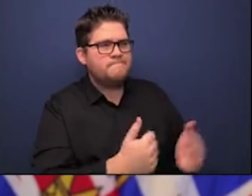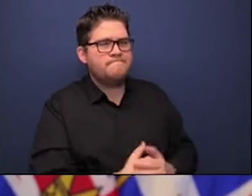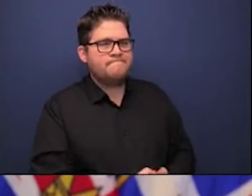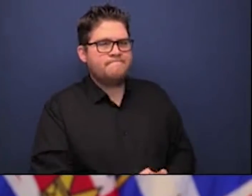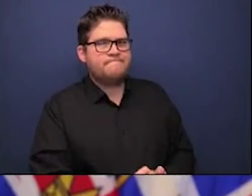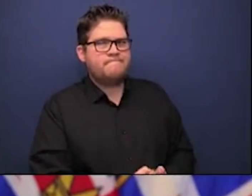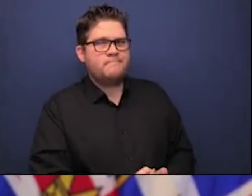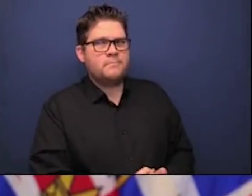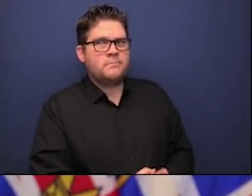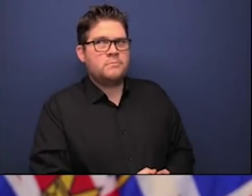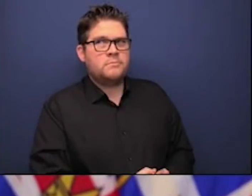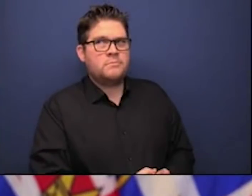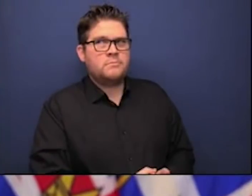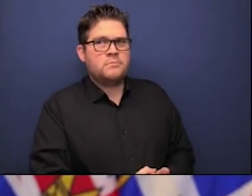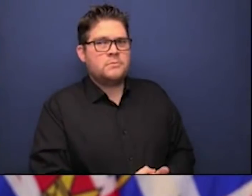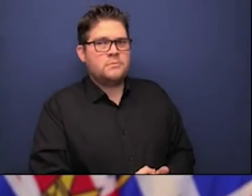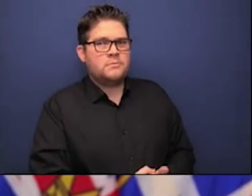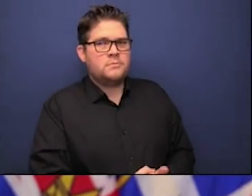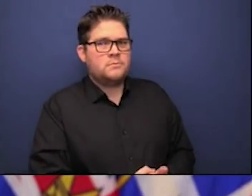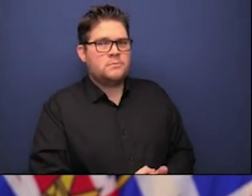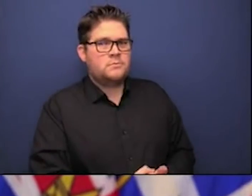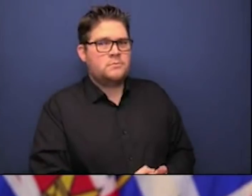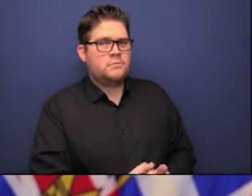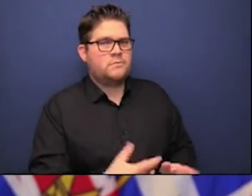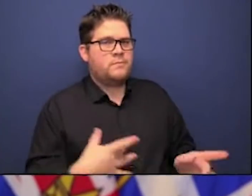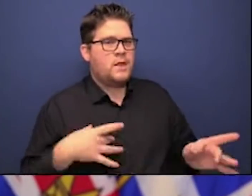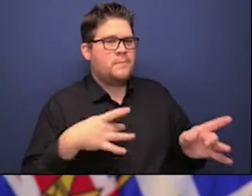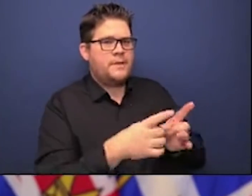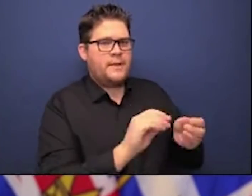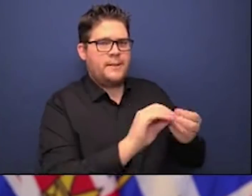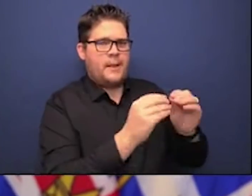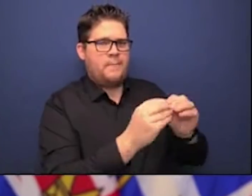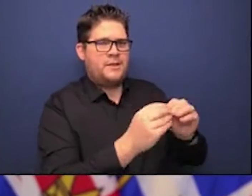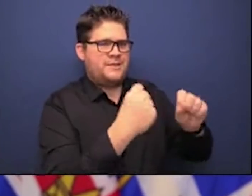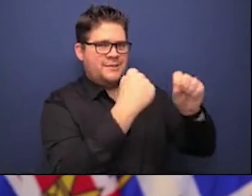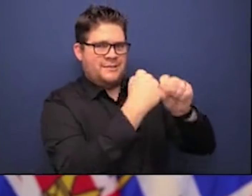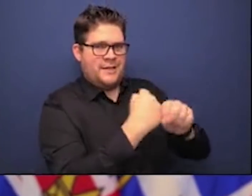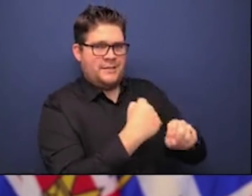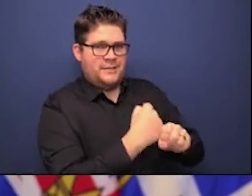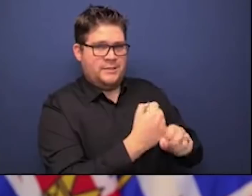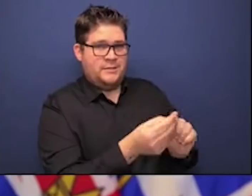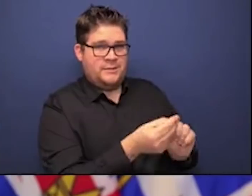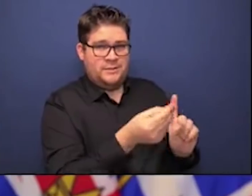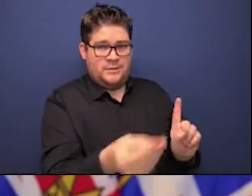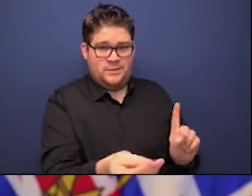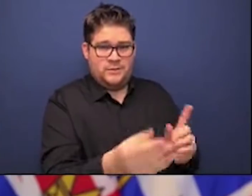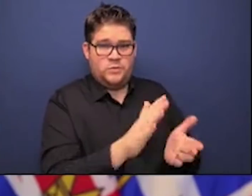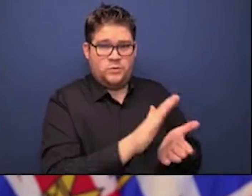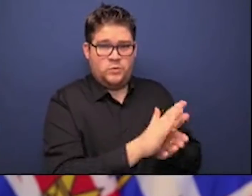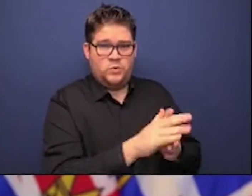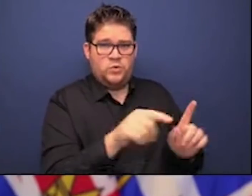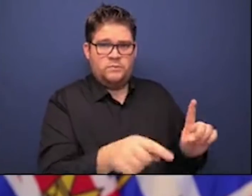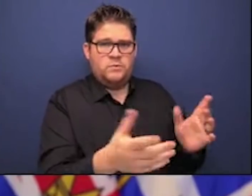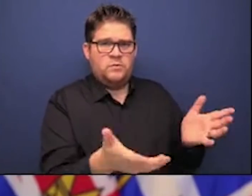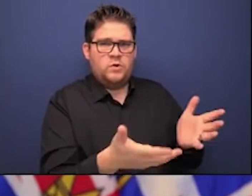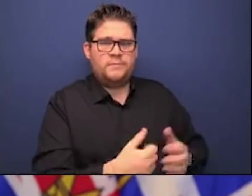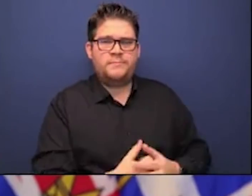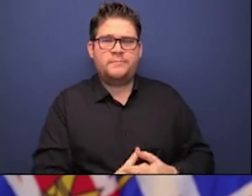on transmission in schools in British Columbia? What can you tell us about that? In terms